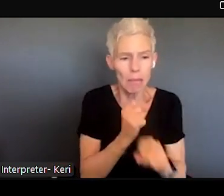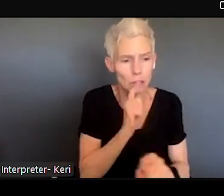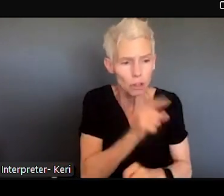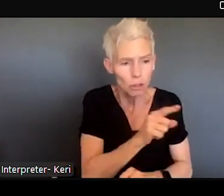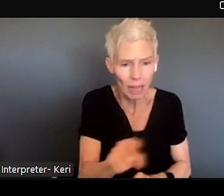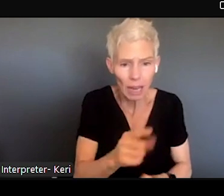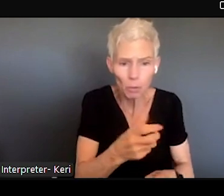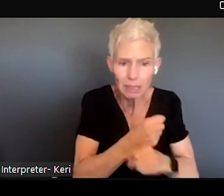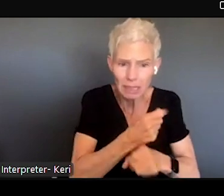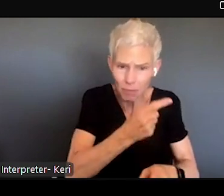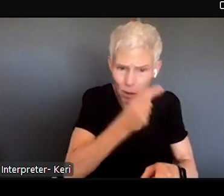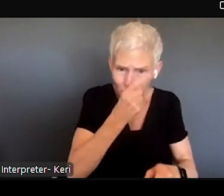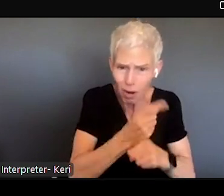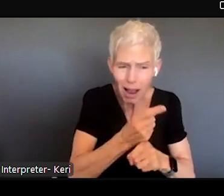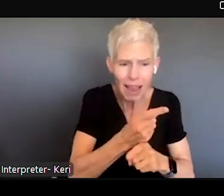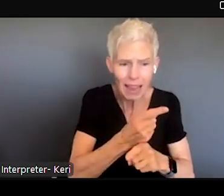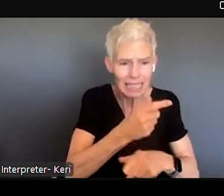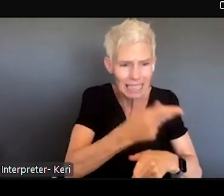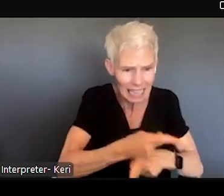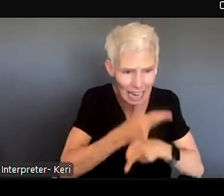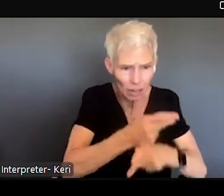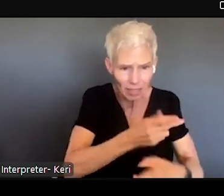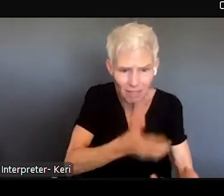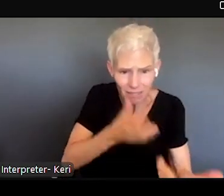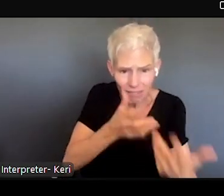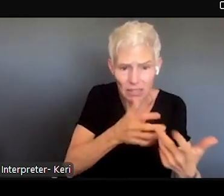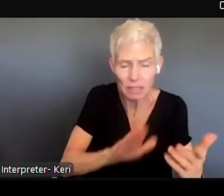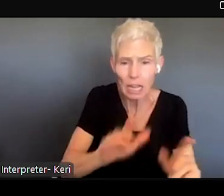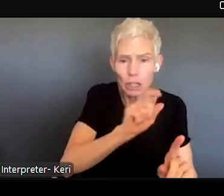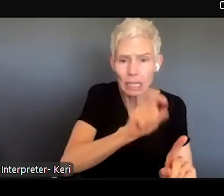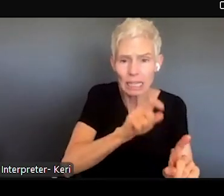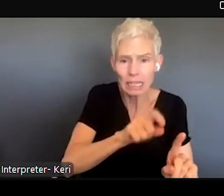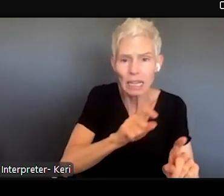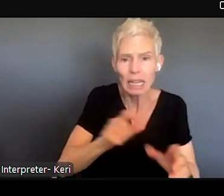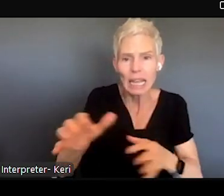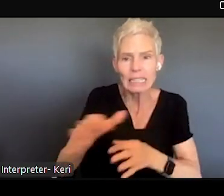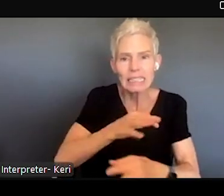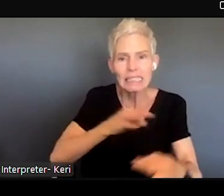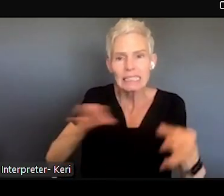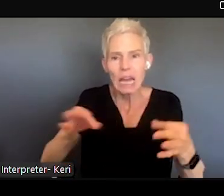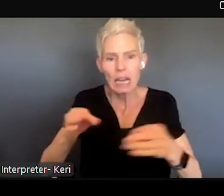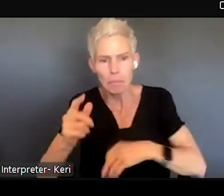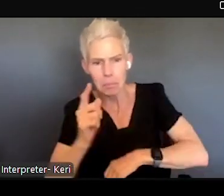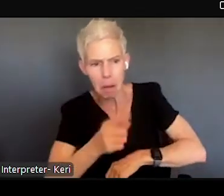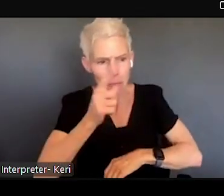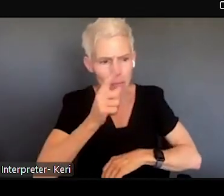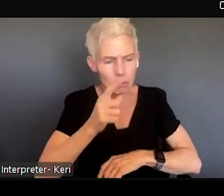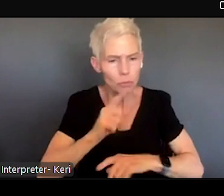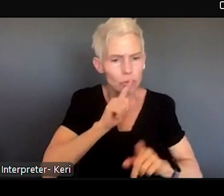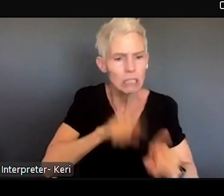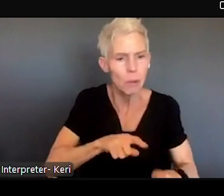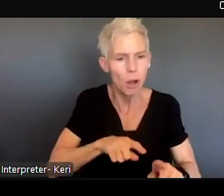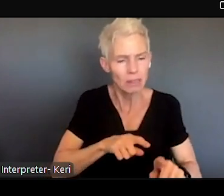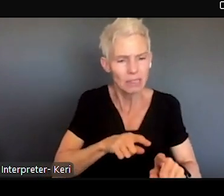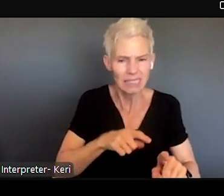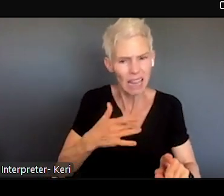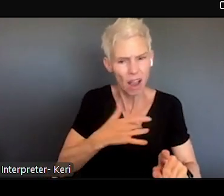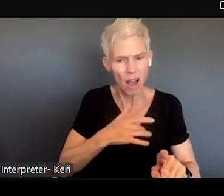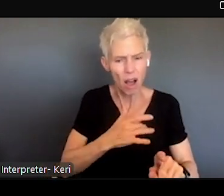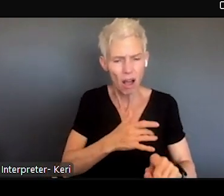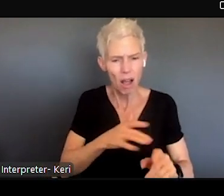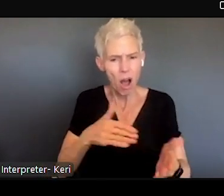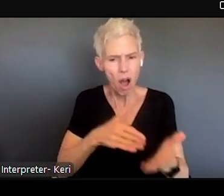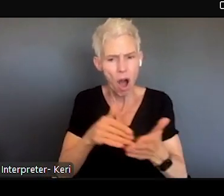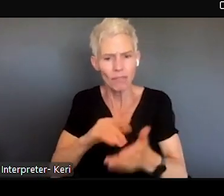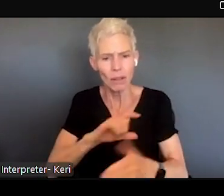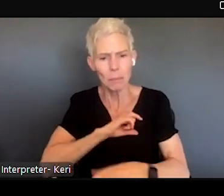care, and also, proper care instead of punitive responses, as often, they experience, right? So we think it's